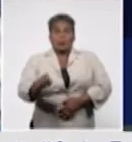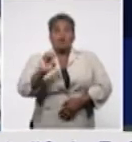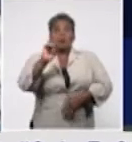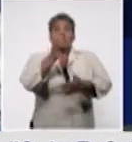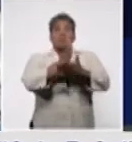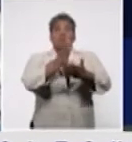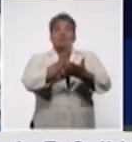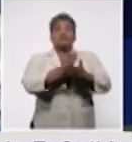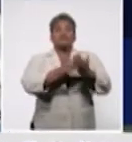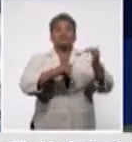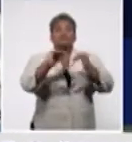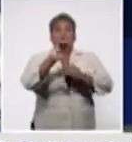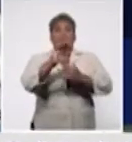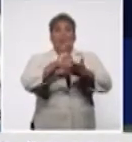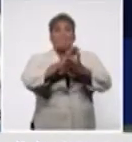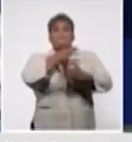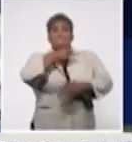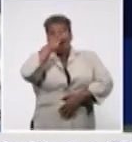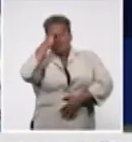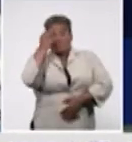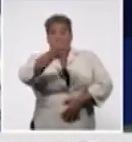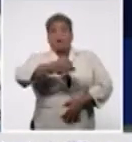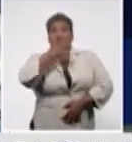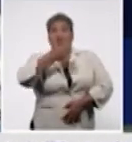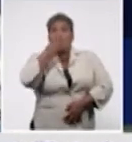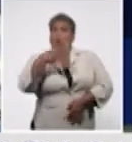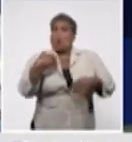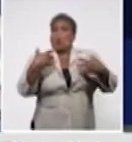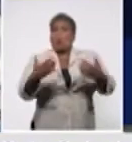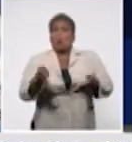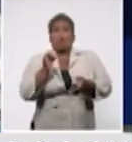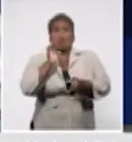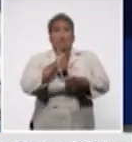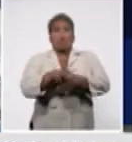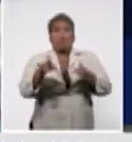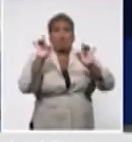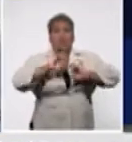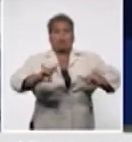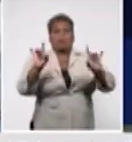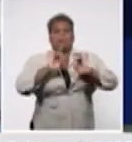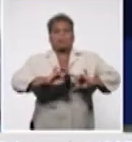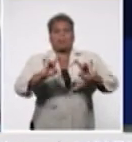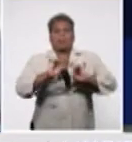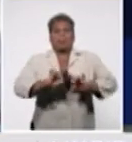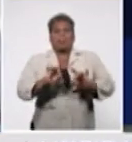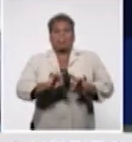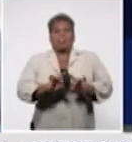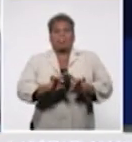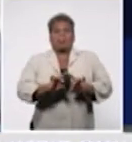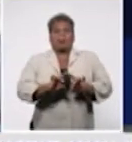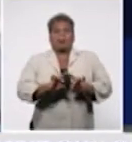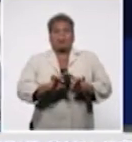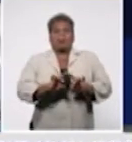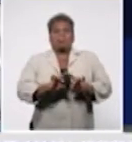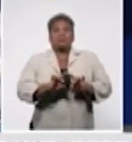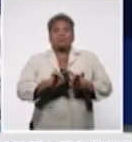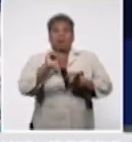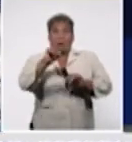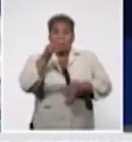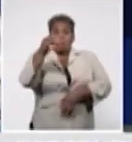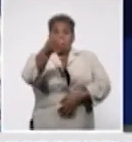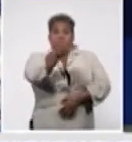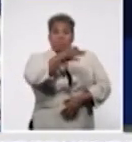regulations. Finally, I convey my congratulations and encourage you all to protect yourself from the